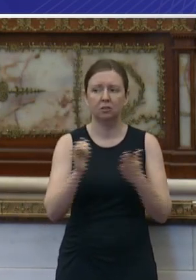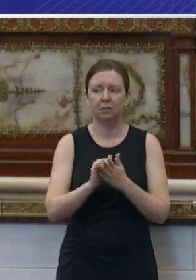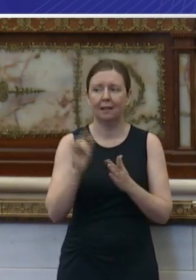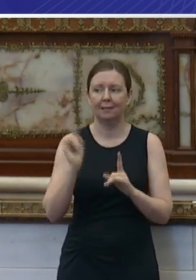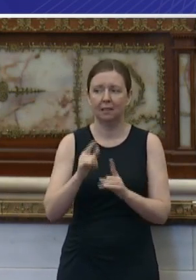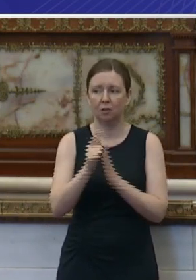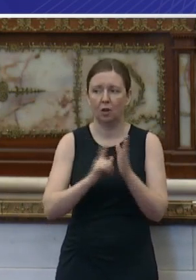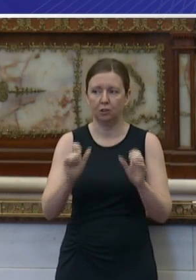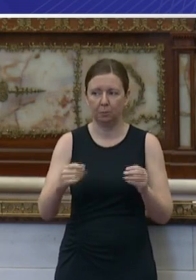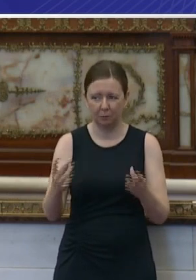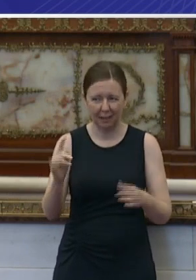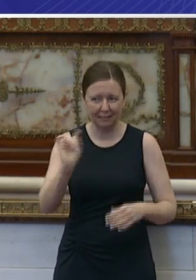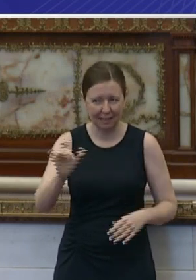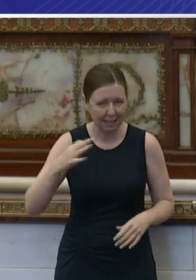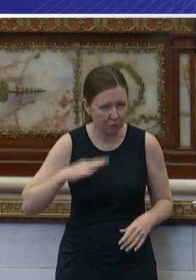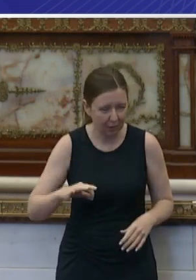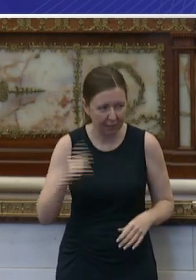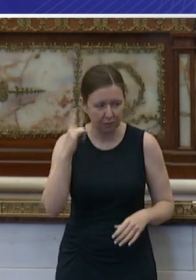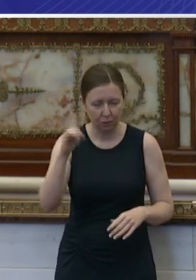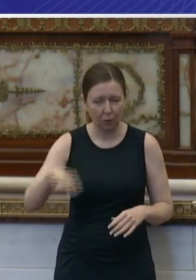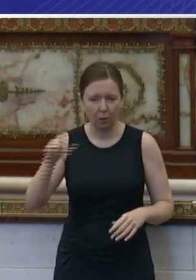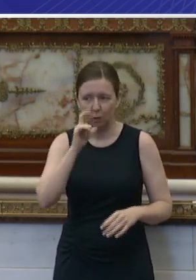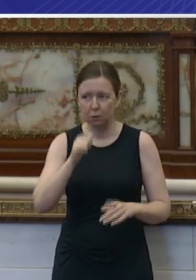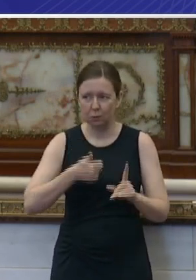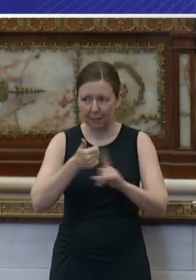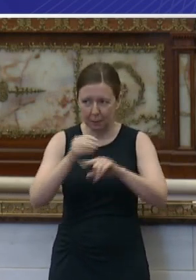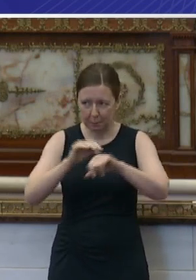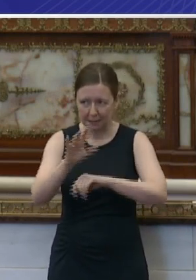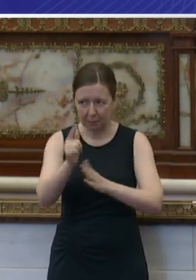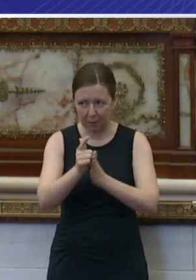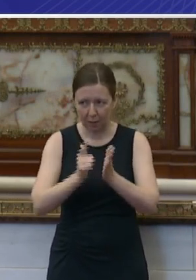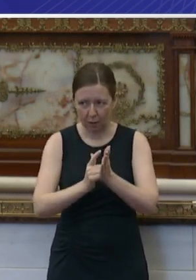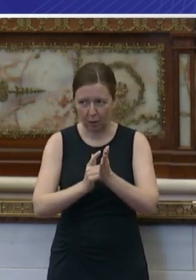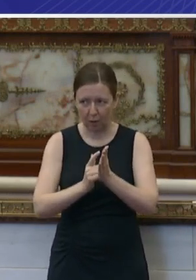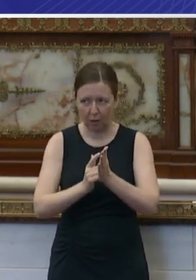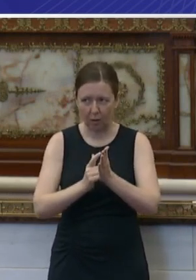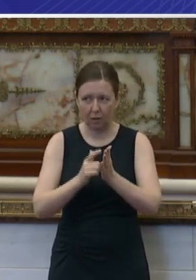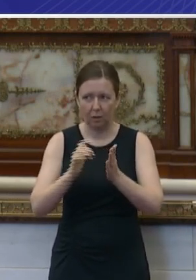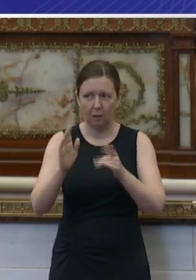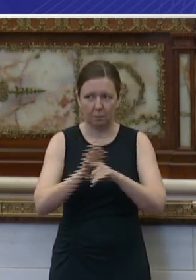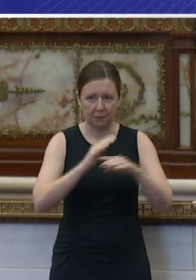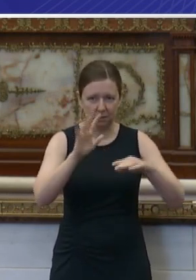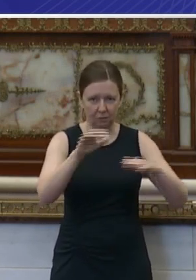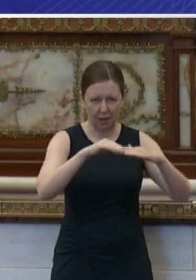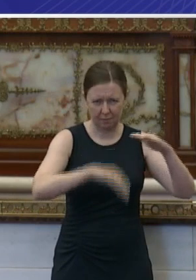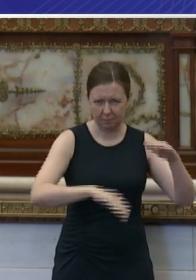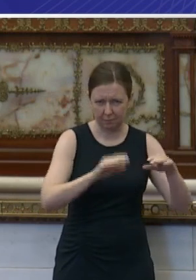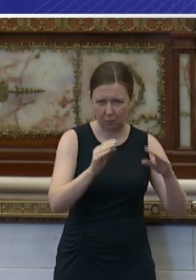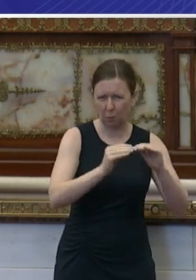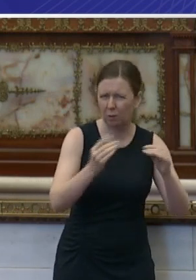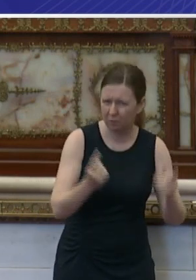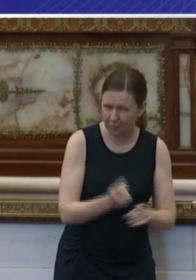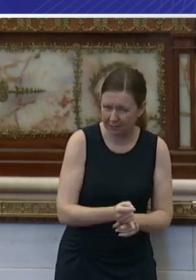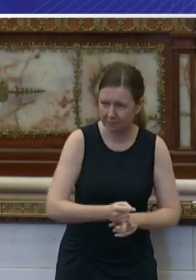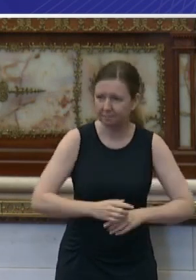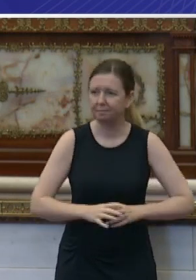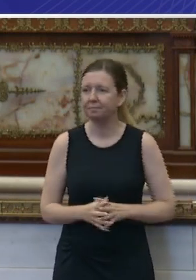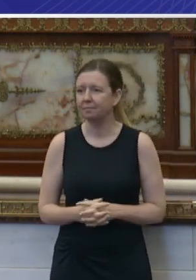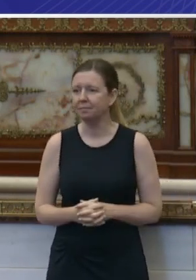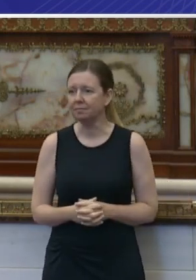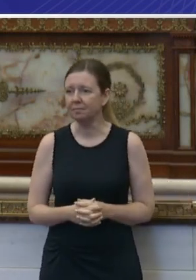this law should provide tax credits for those who may be impacted by the law, which are businesses 500 or more. Is that my understanding?